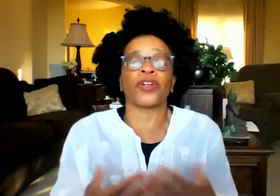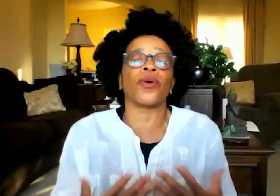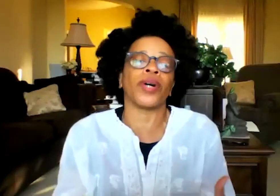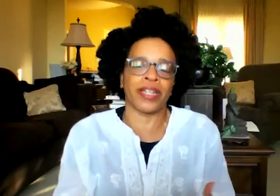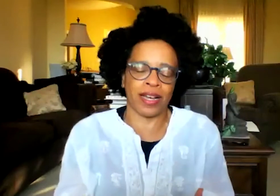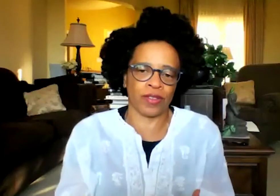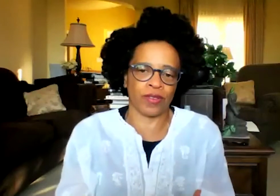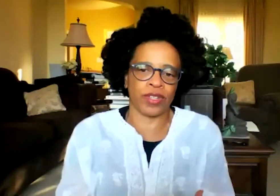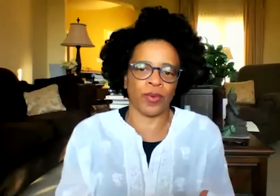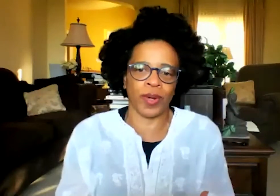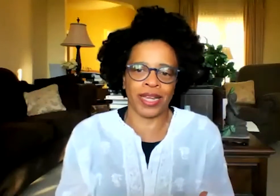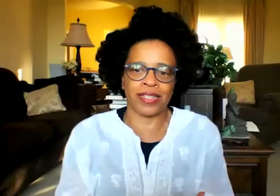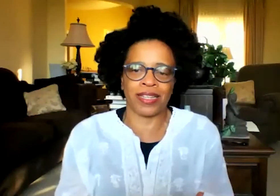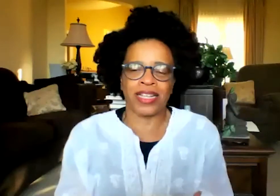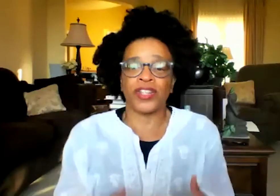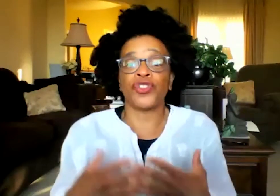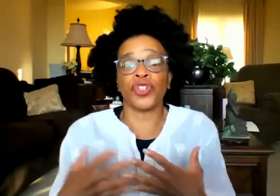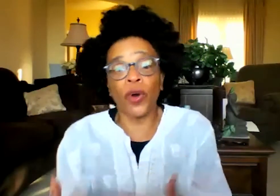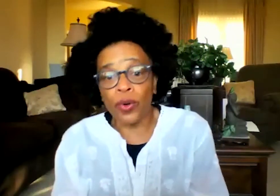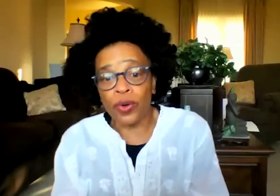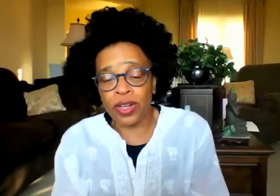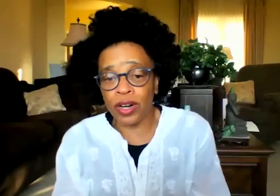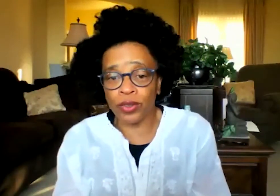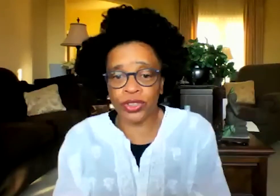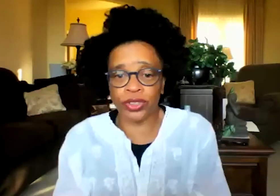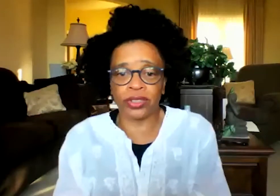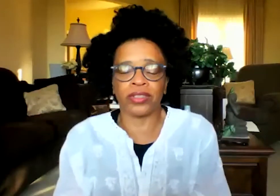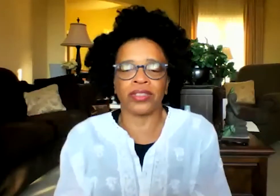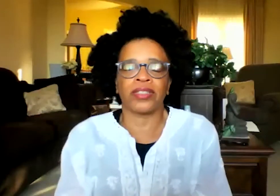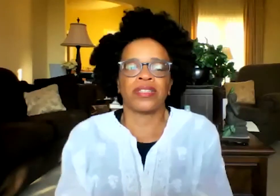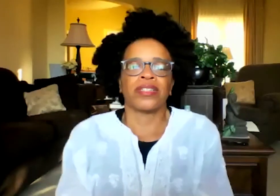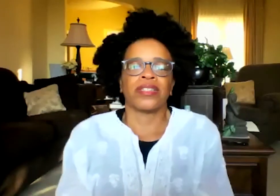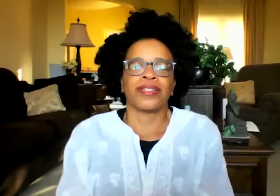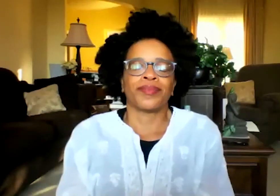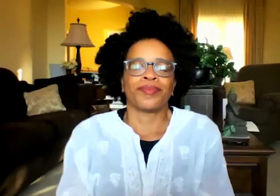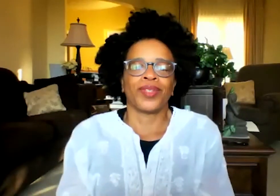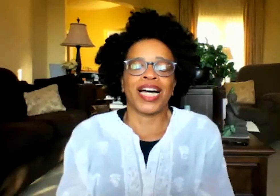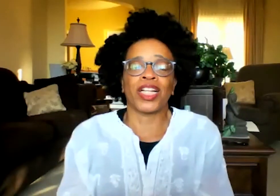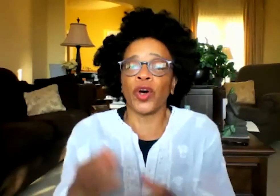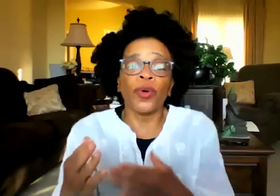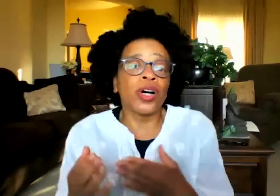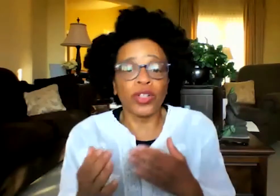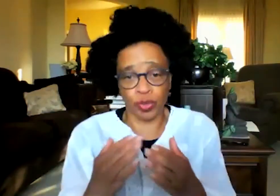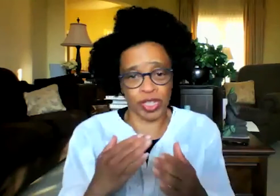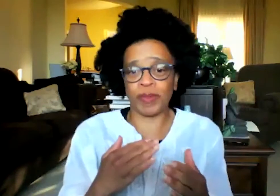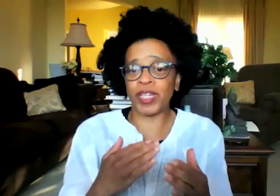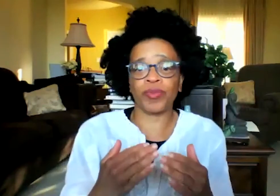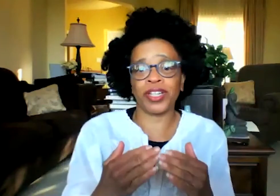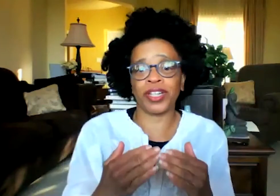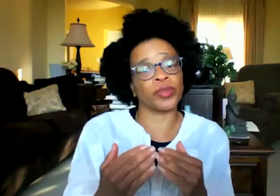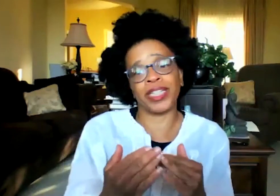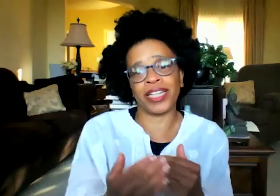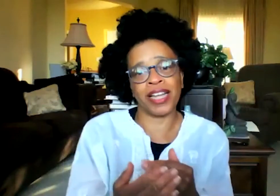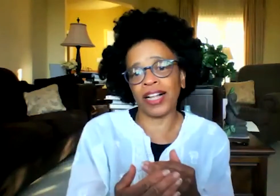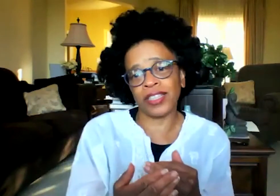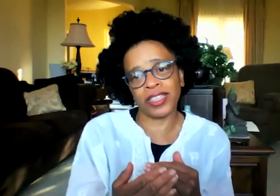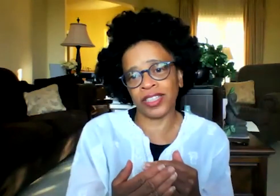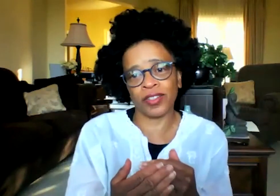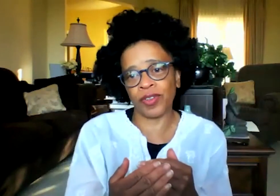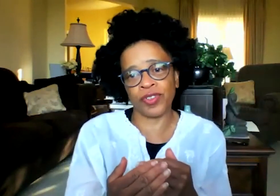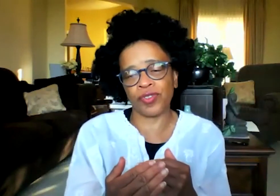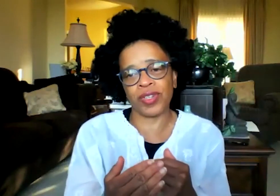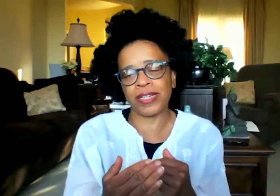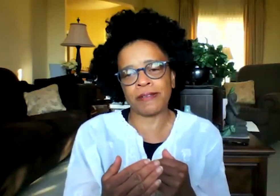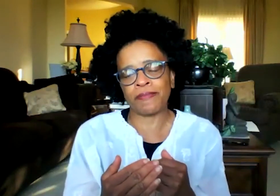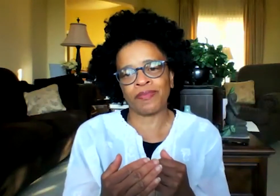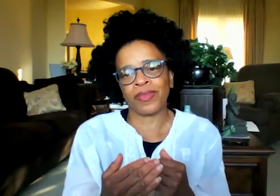in subtle and not so subtle ways. Joke culture. Hello, do we speak to each other? Do we acknowledge each